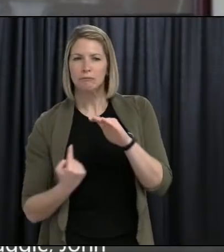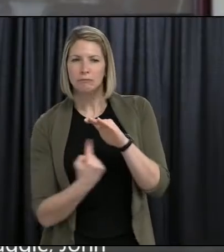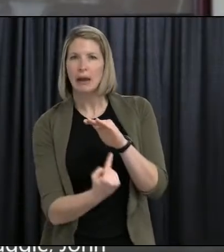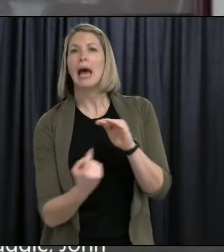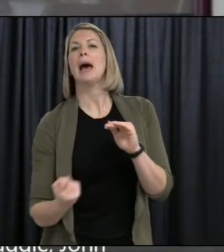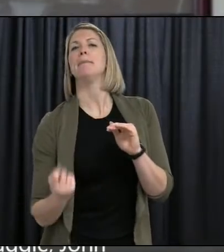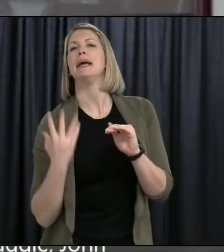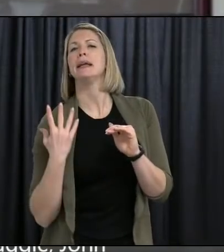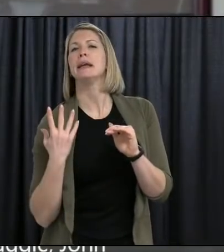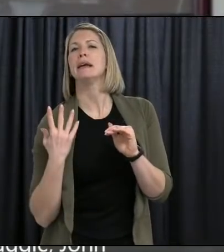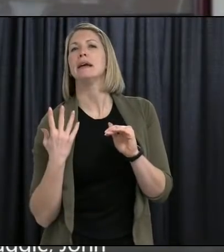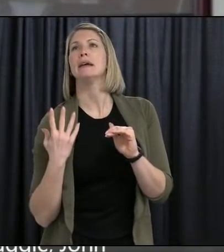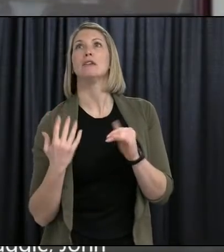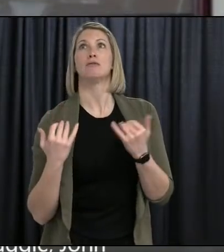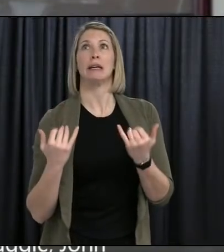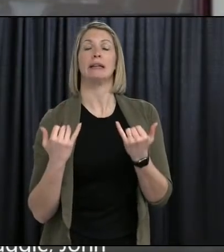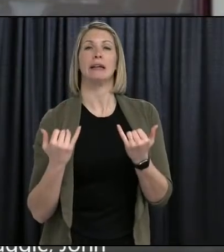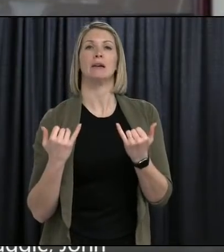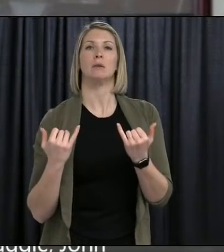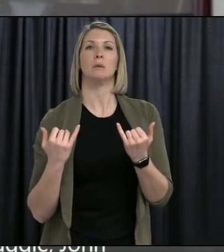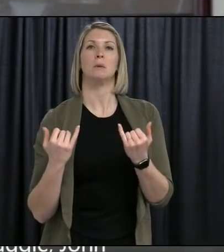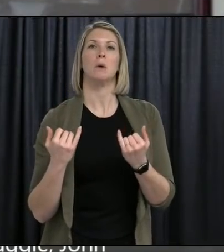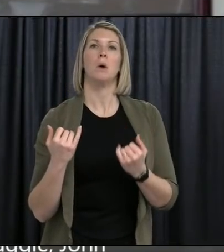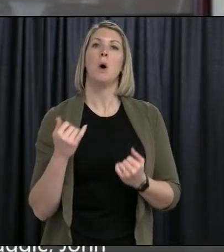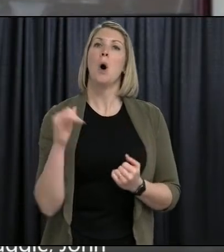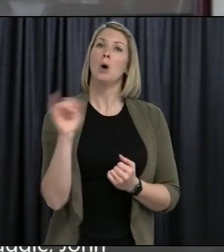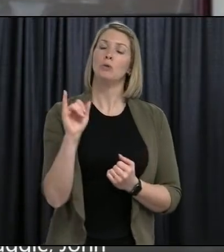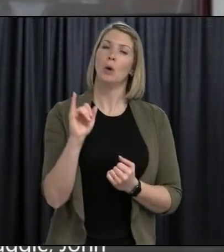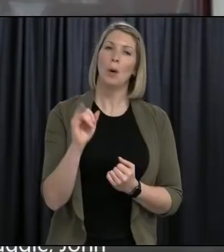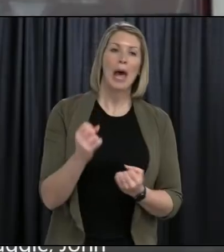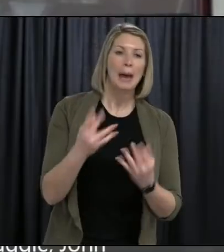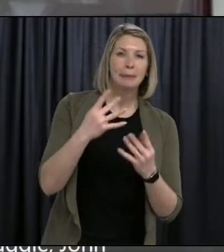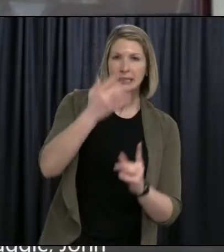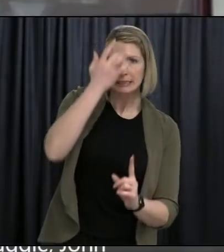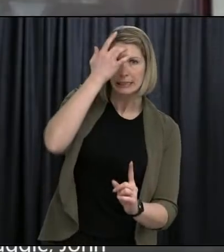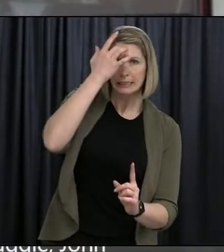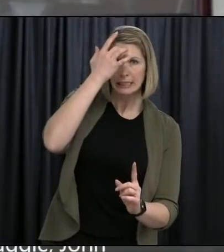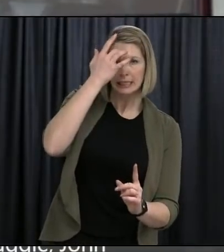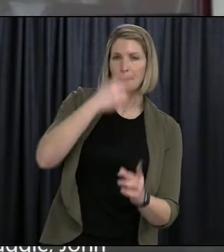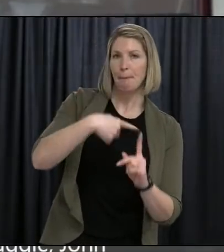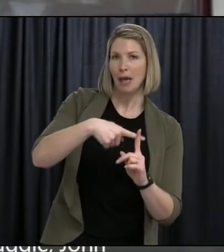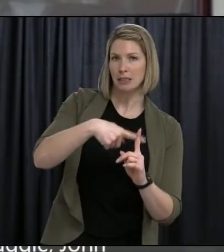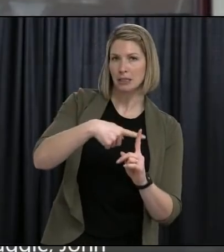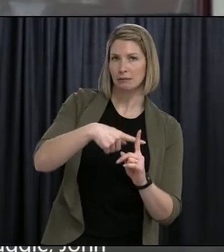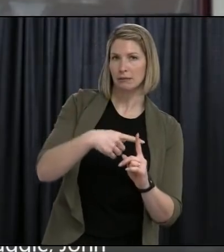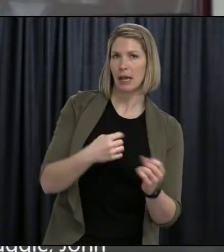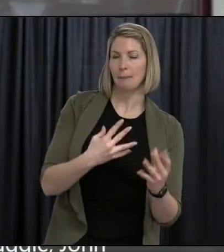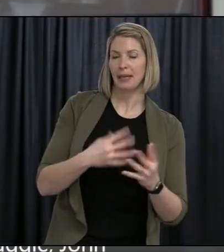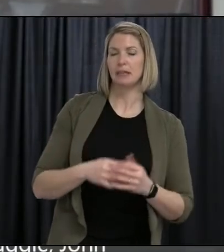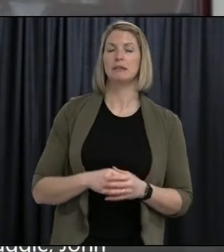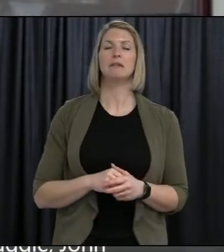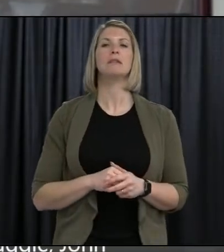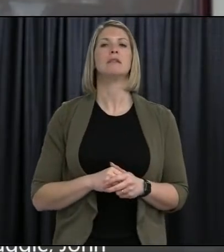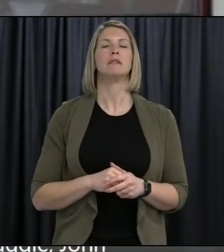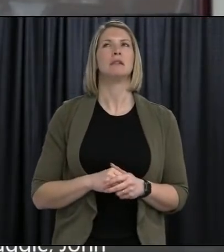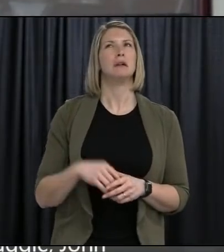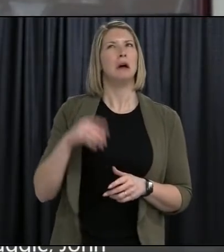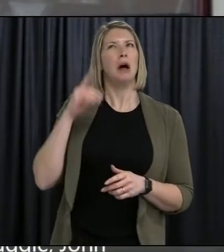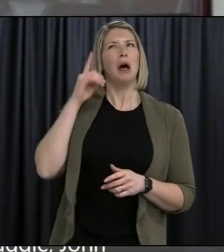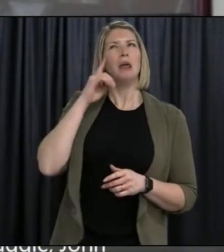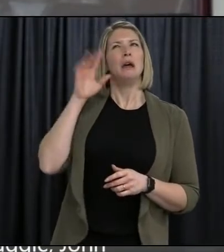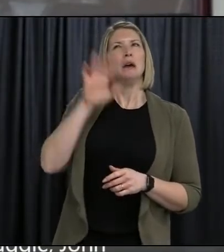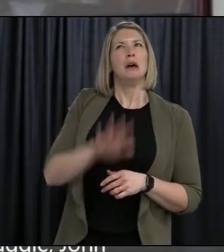I'm wondering, what is that current number, and have any tested positive? We're aware of about, I